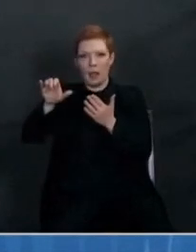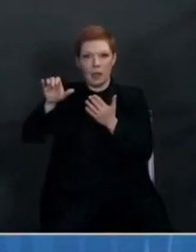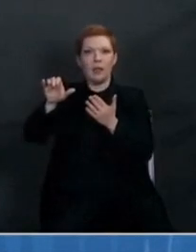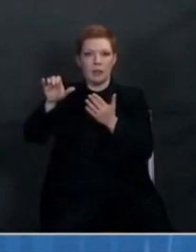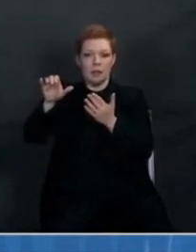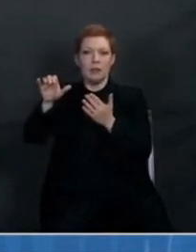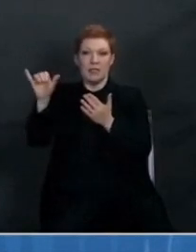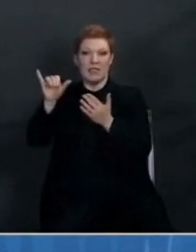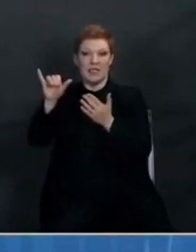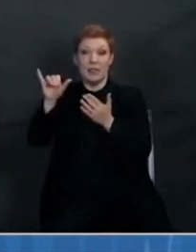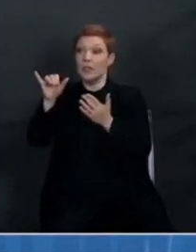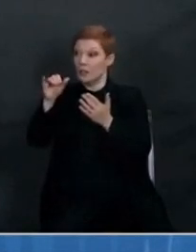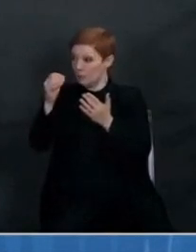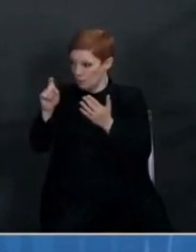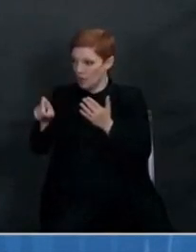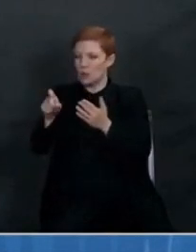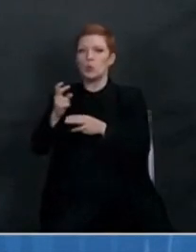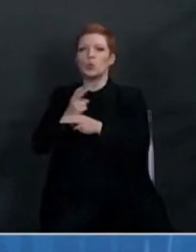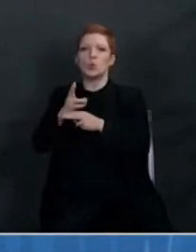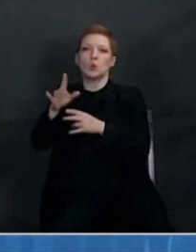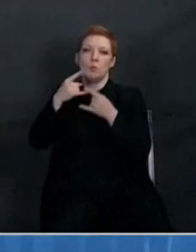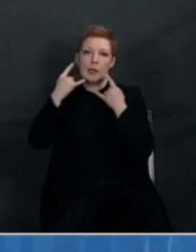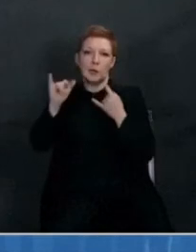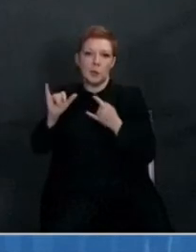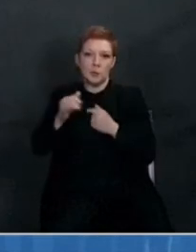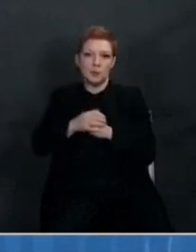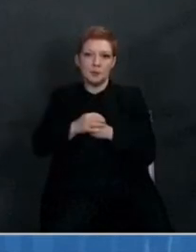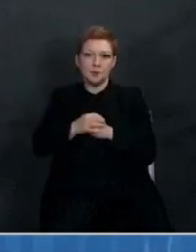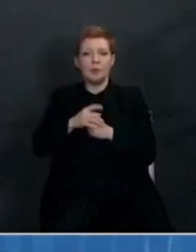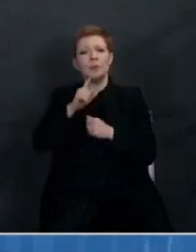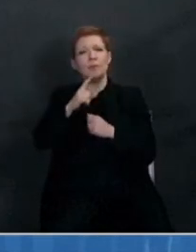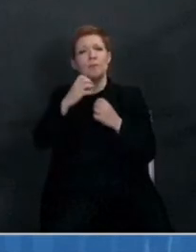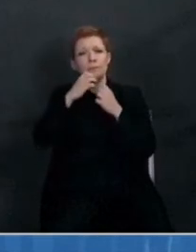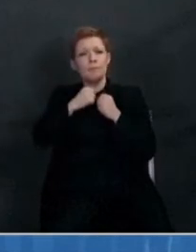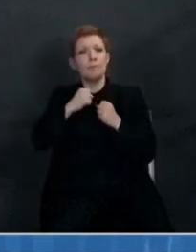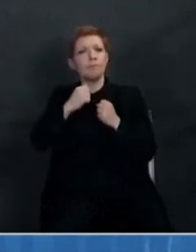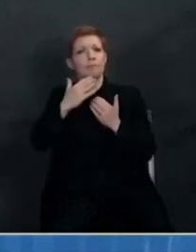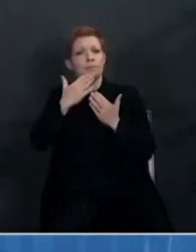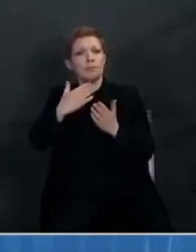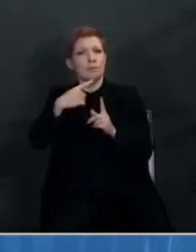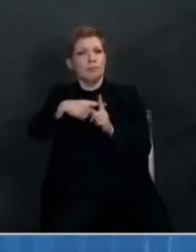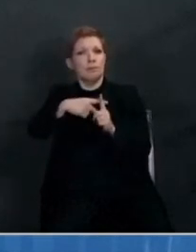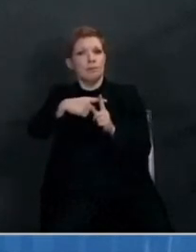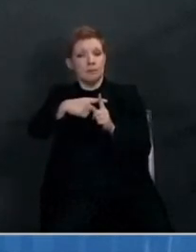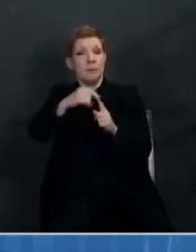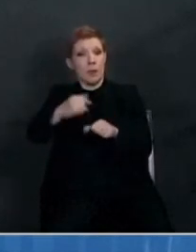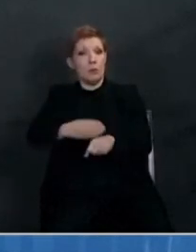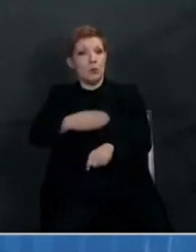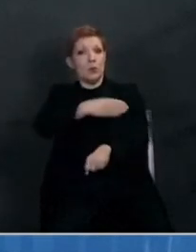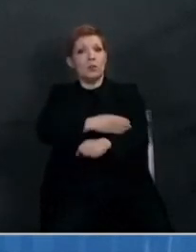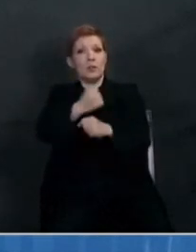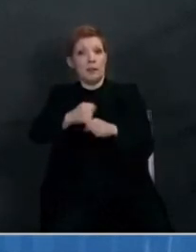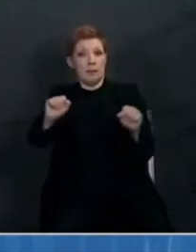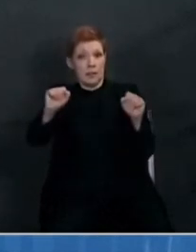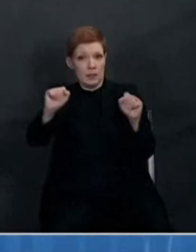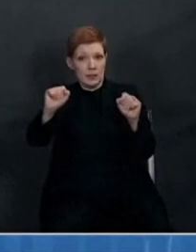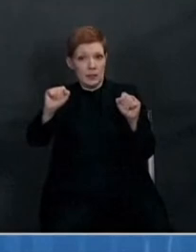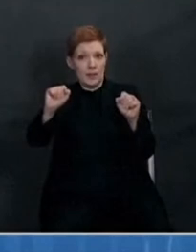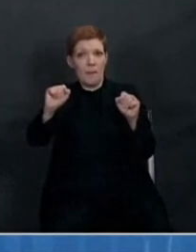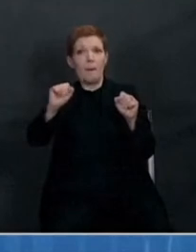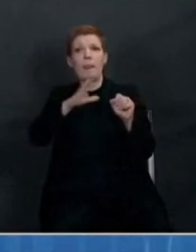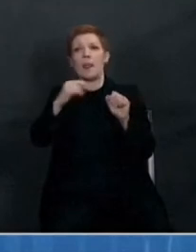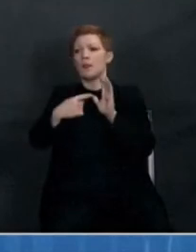very meaningful step, and it's also a patriotic one that improves safety and demonstrates respect